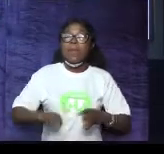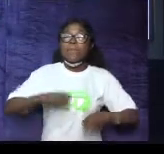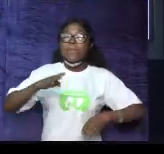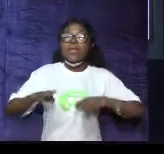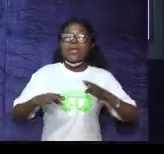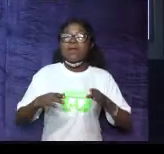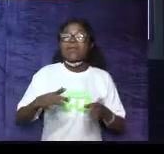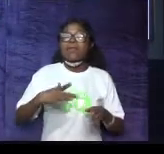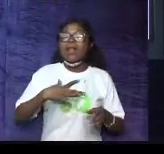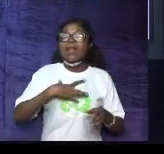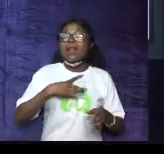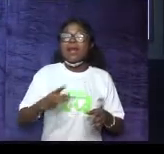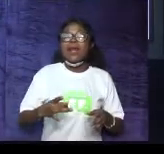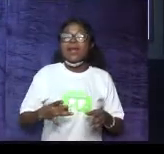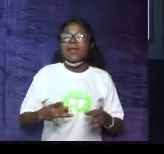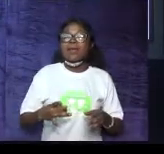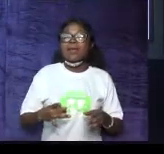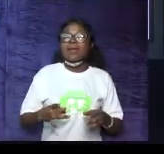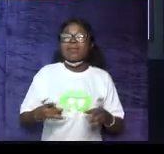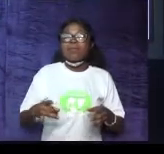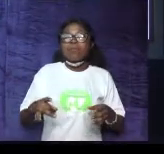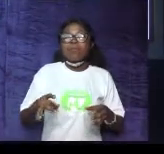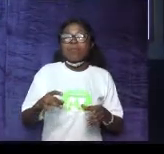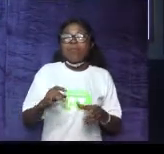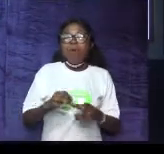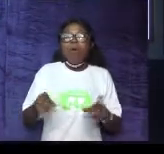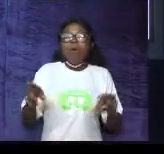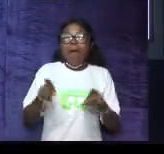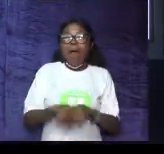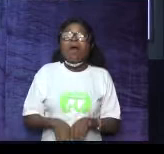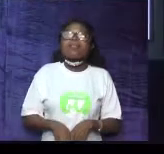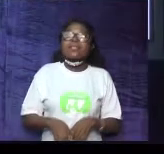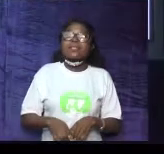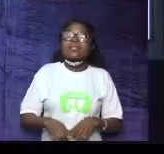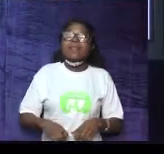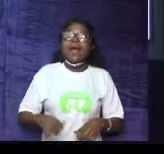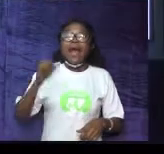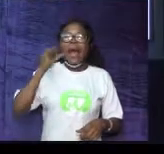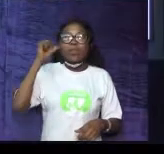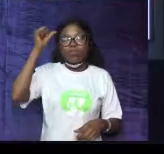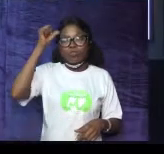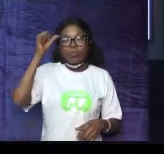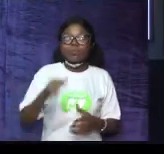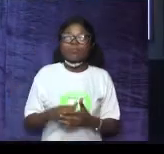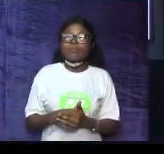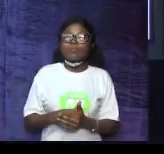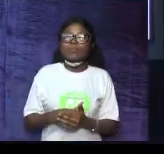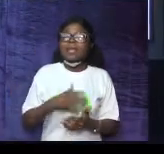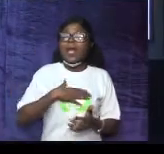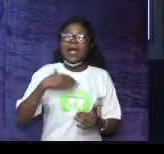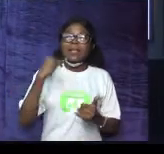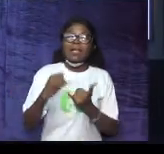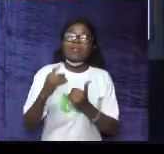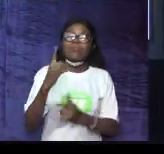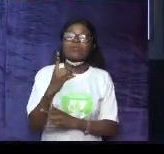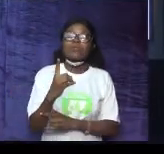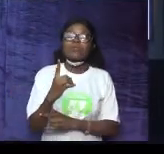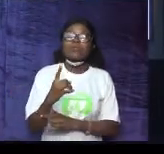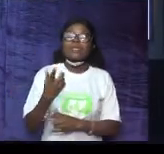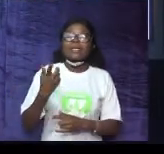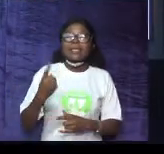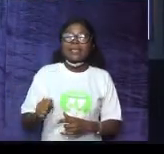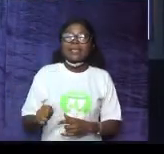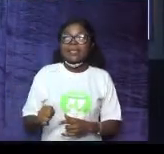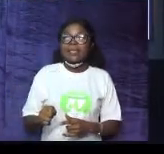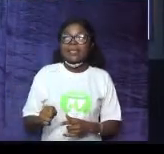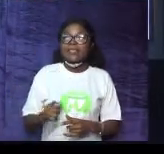adults. Some children behave like adults. They are not adults, they are just behaving like adults. And the